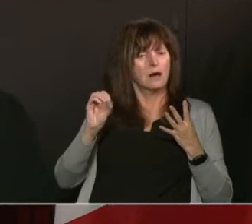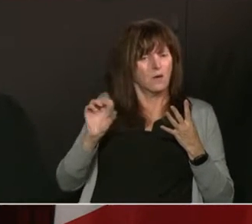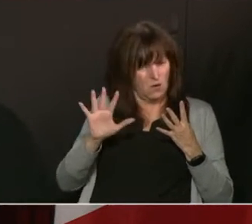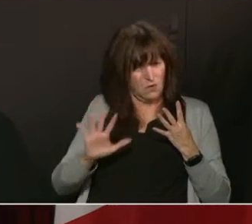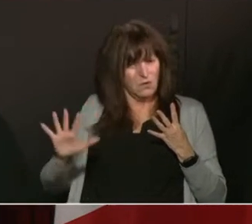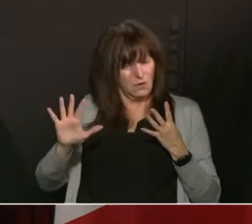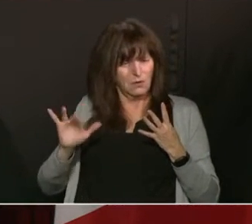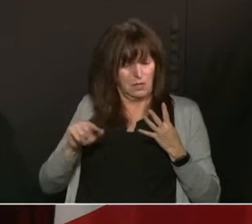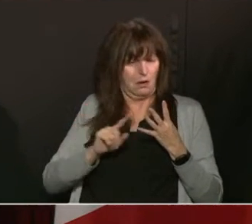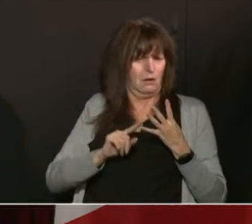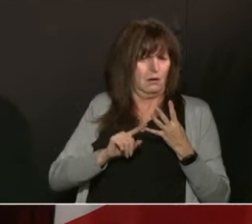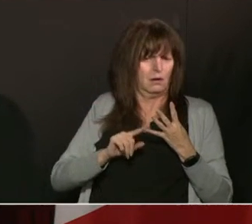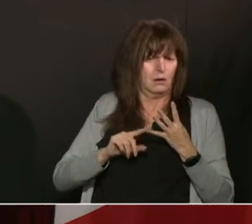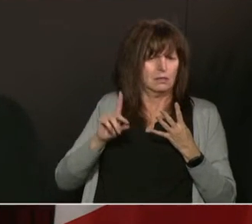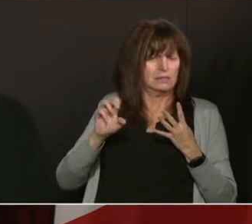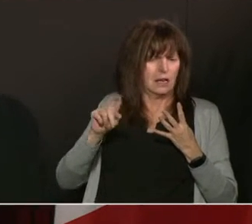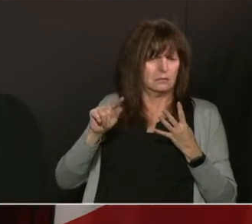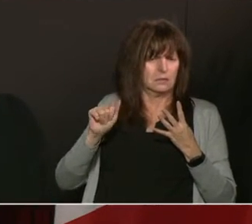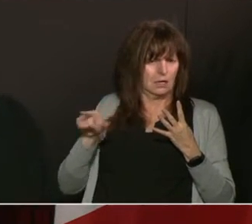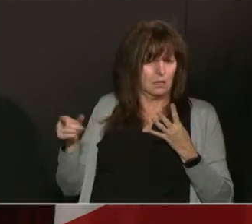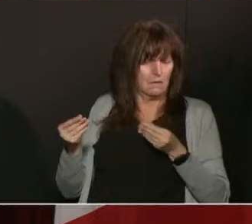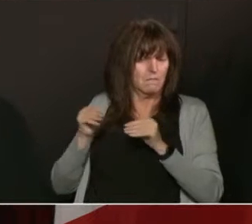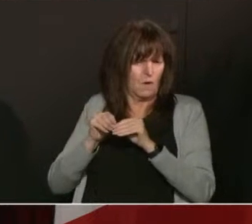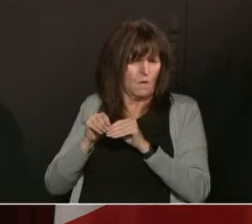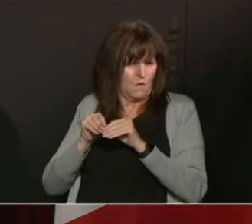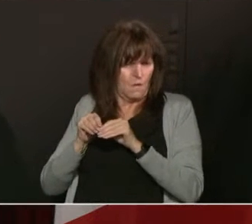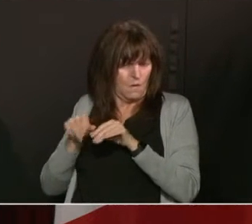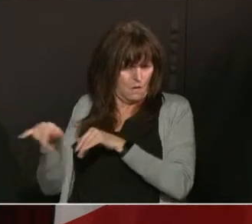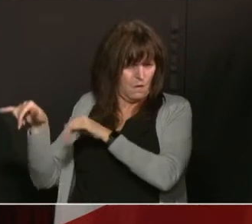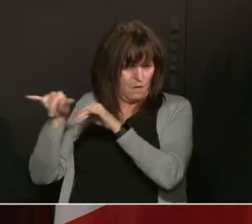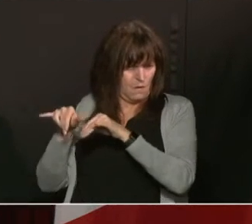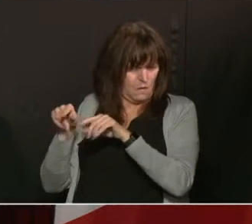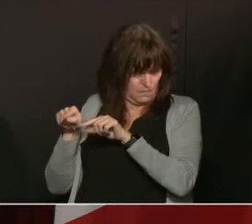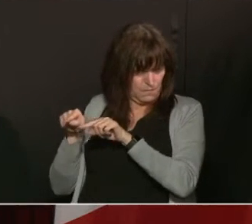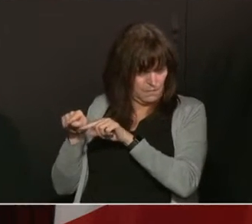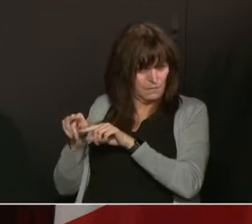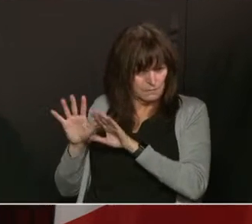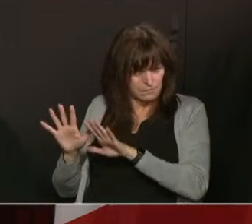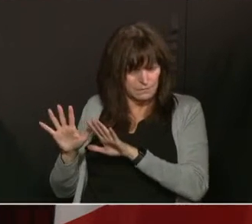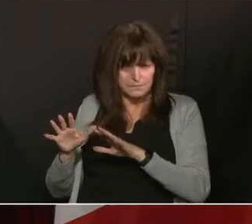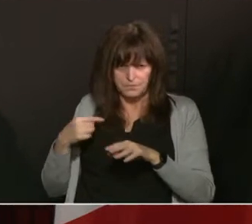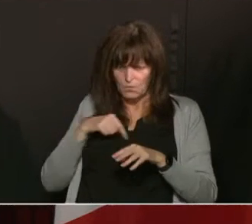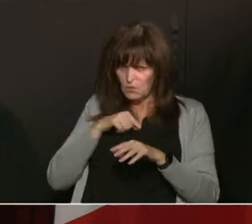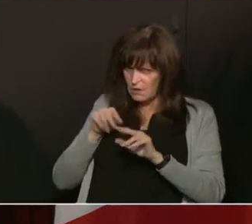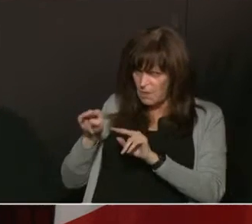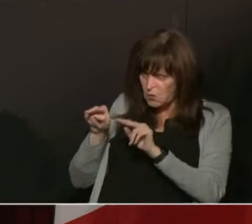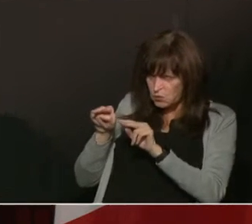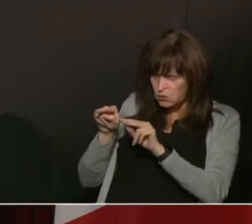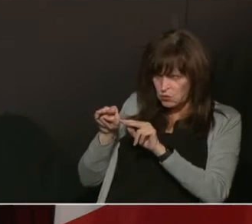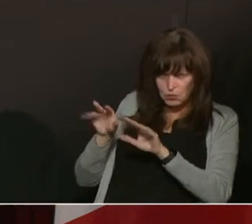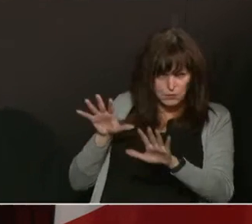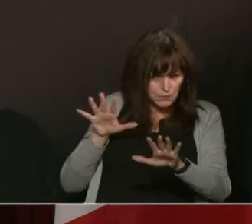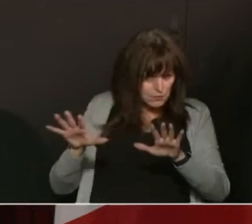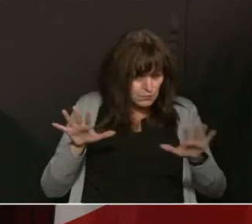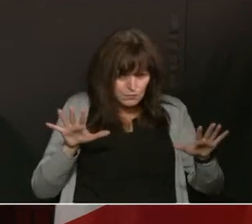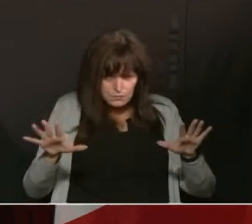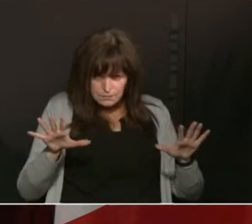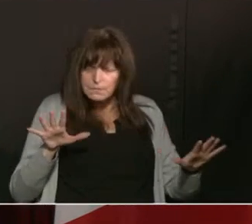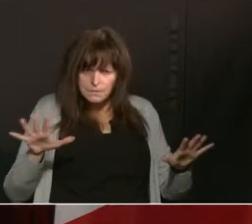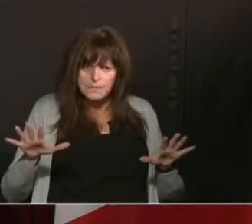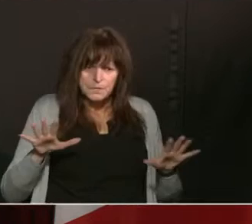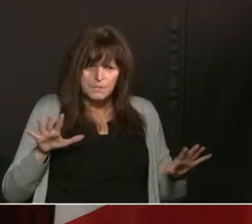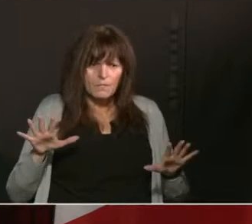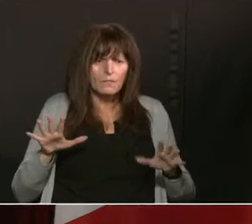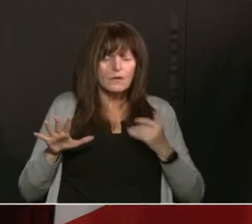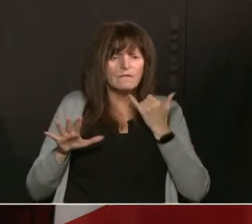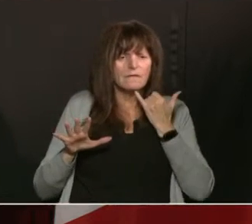spot for the Delta virus. So we're actively monitoring when all of that transitions to Omicron and trying to